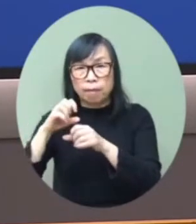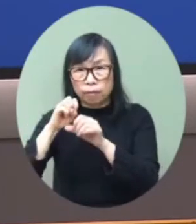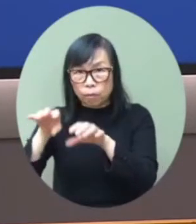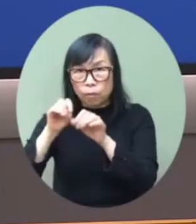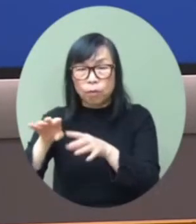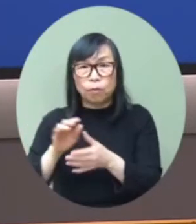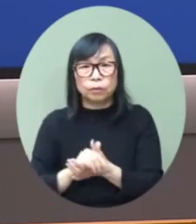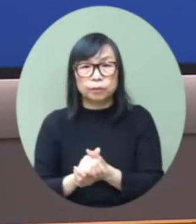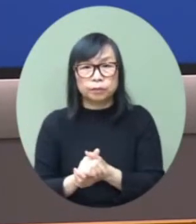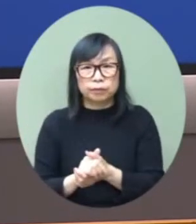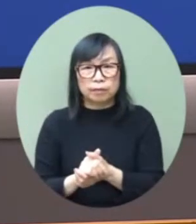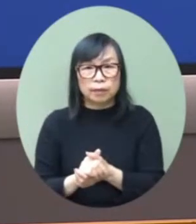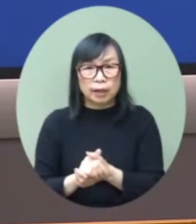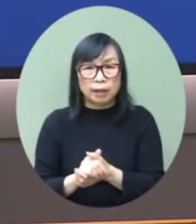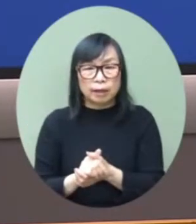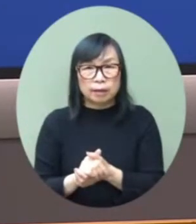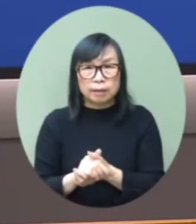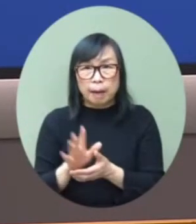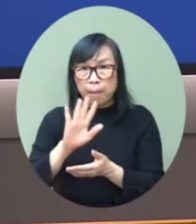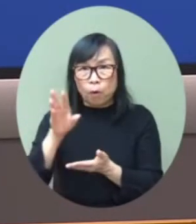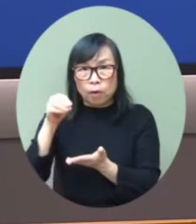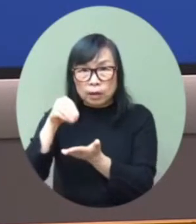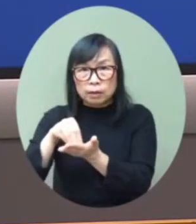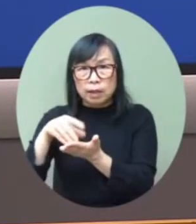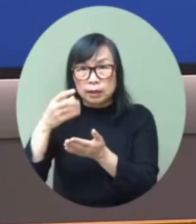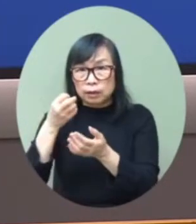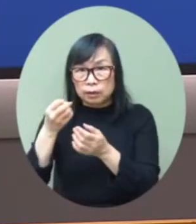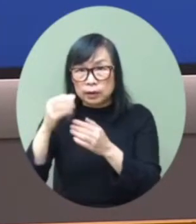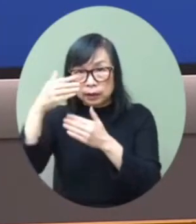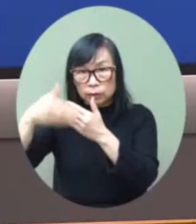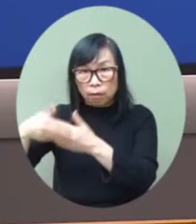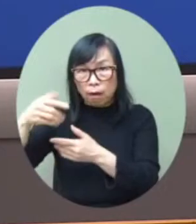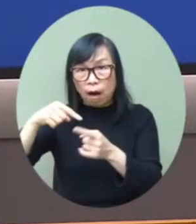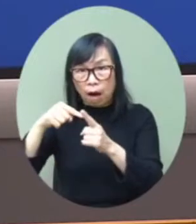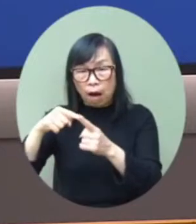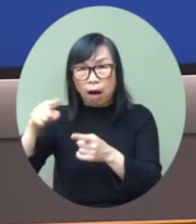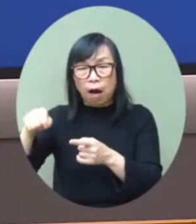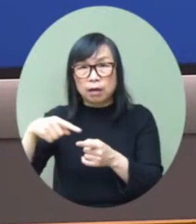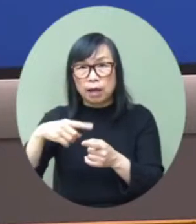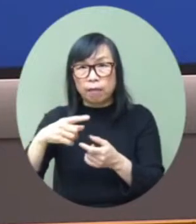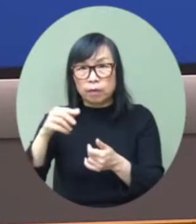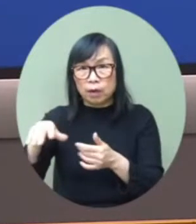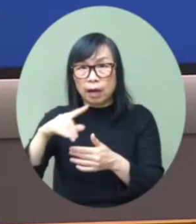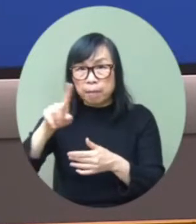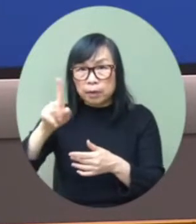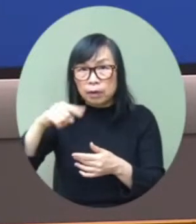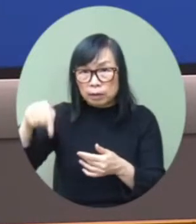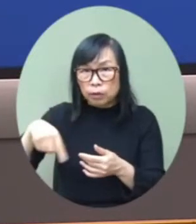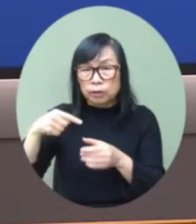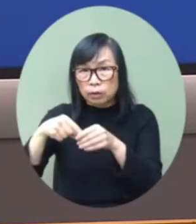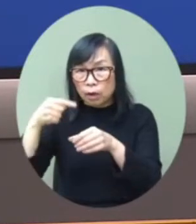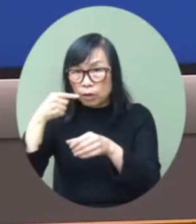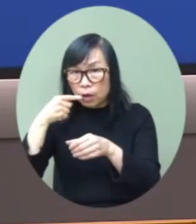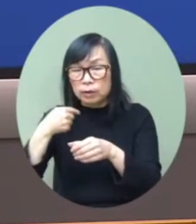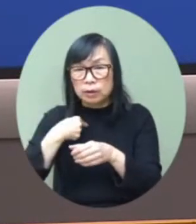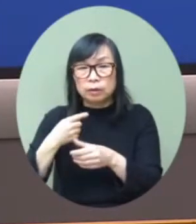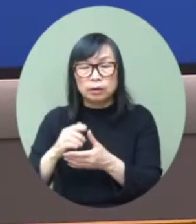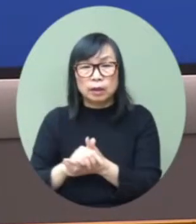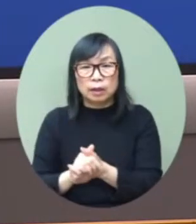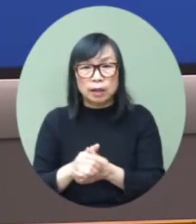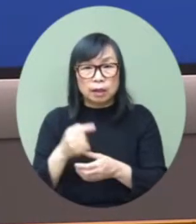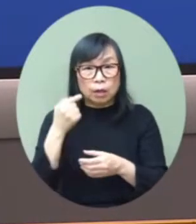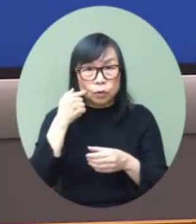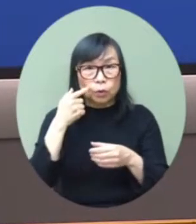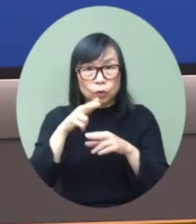The other one is CTN, Compulsory Testing Notices. Under CTN,